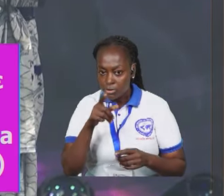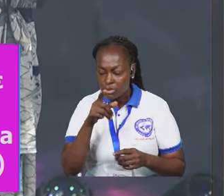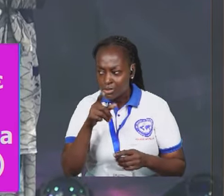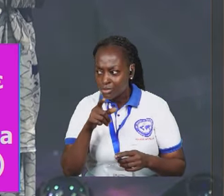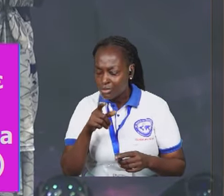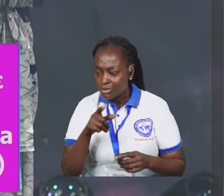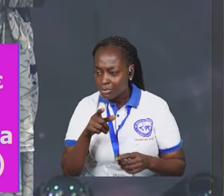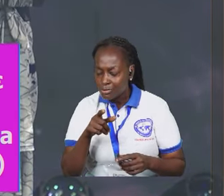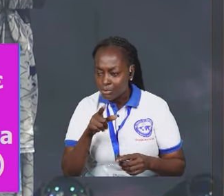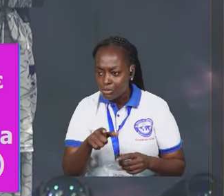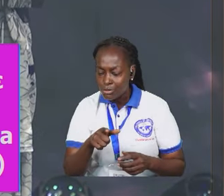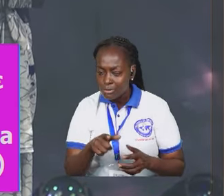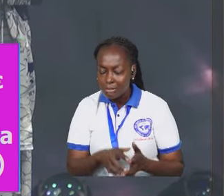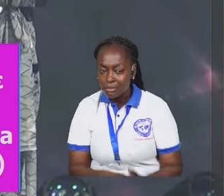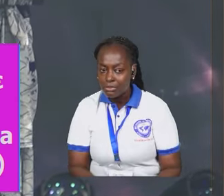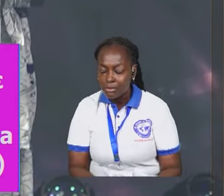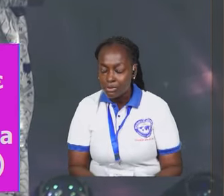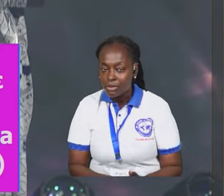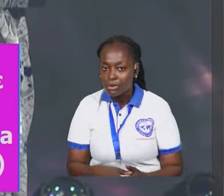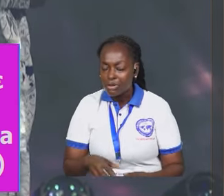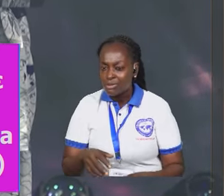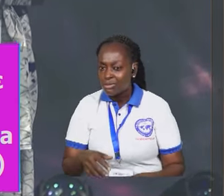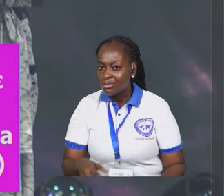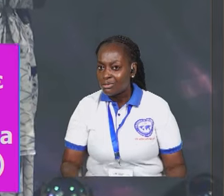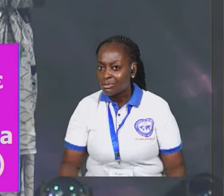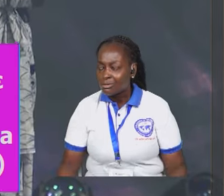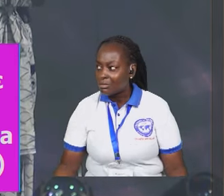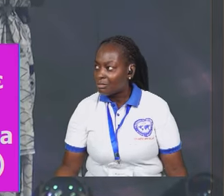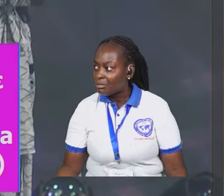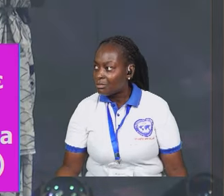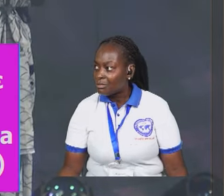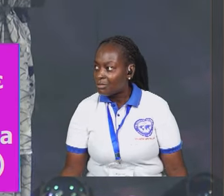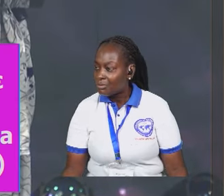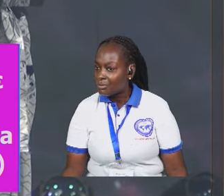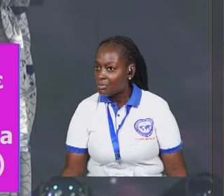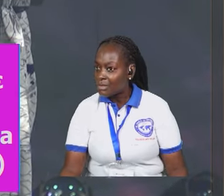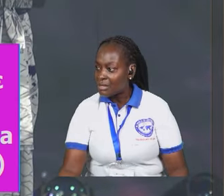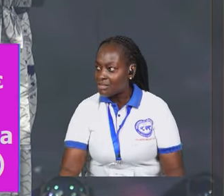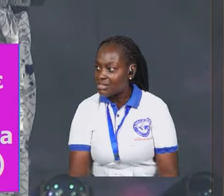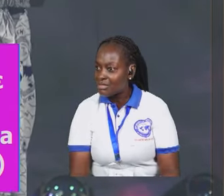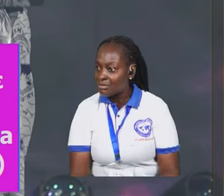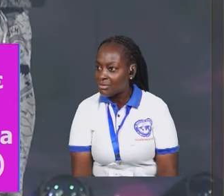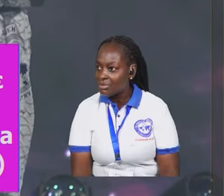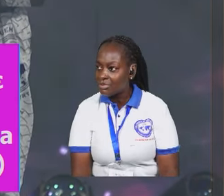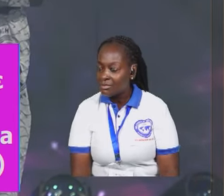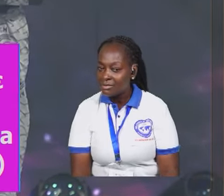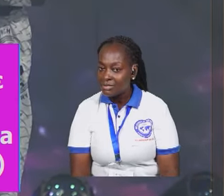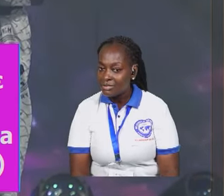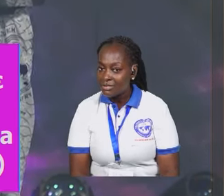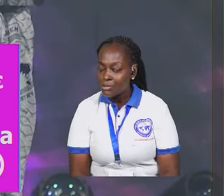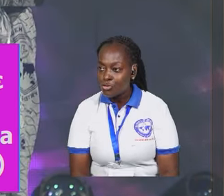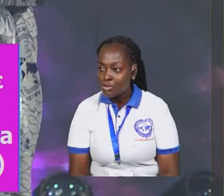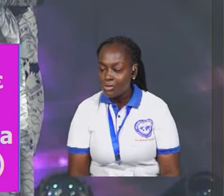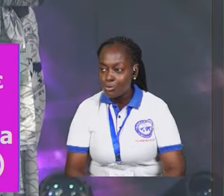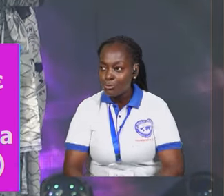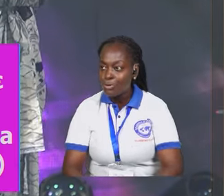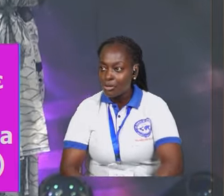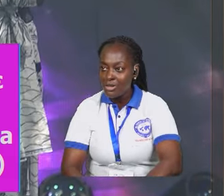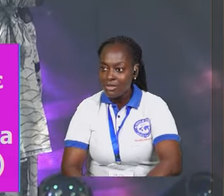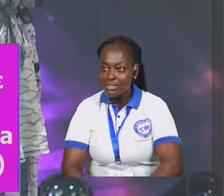wo yefunu so ena wo be nante na wadi dote won kwan da nyina